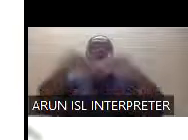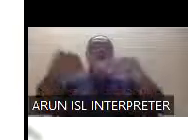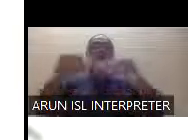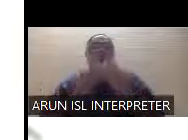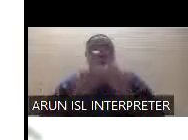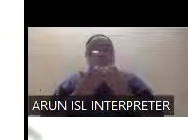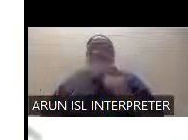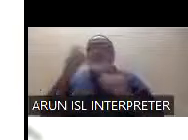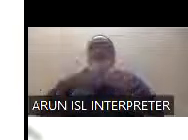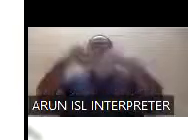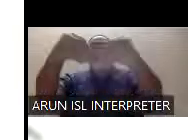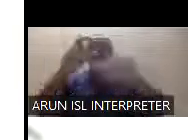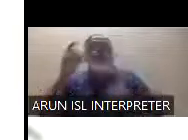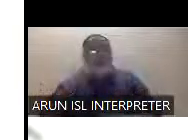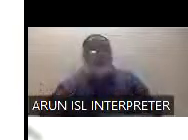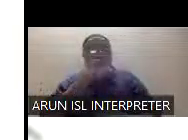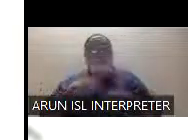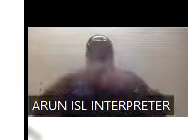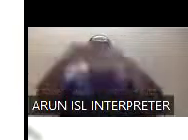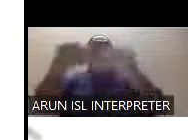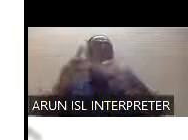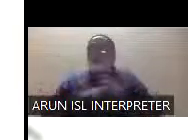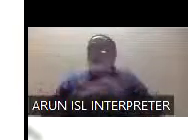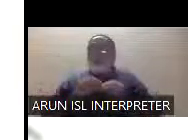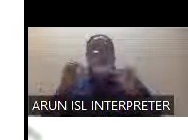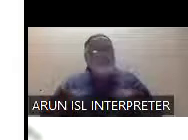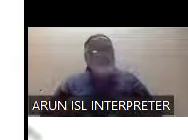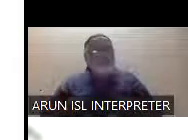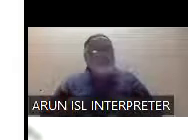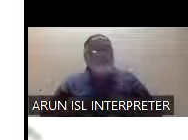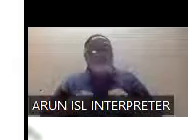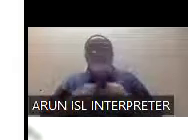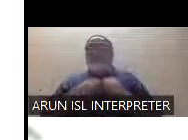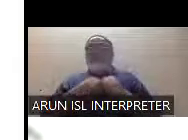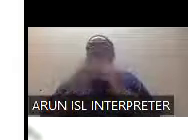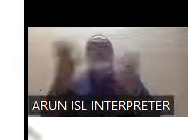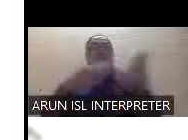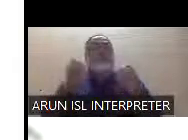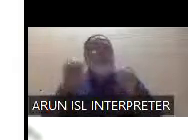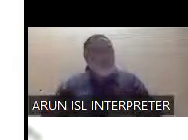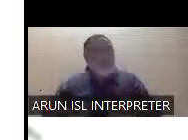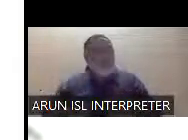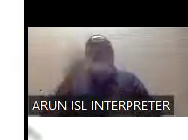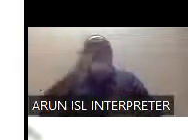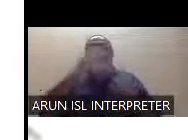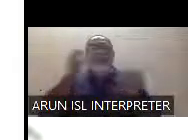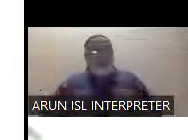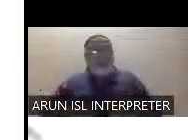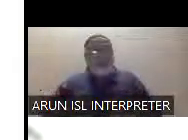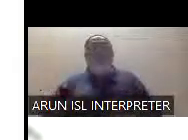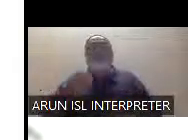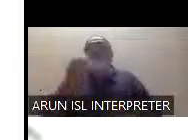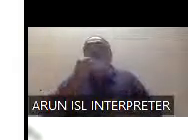for colleges. We cannot go out for our jobs. We cannot do everything else. Go for our marketing, go for a movie, go out